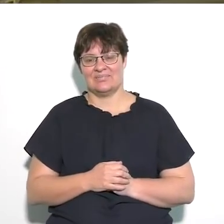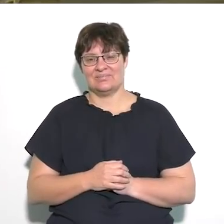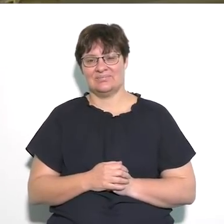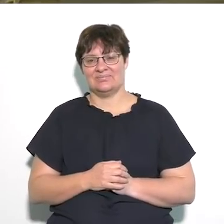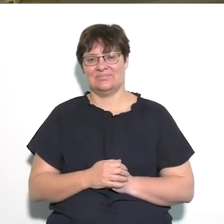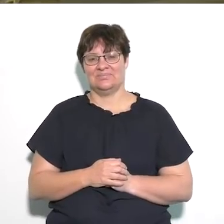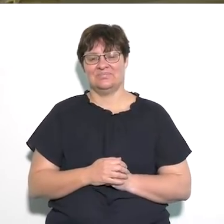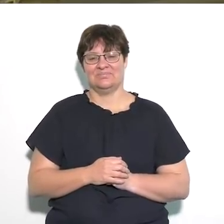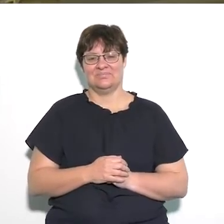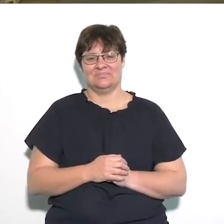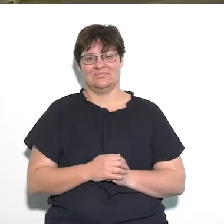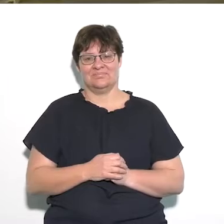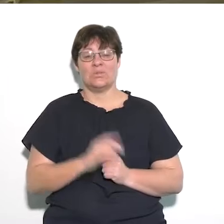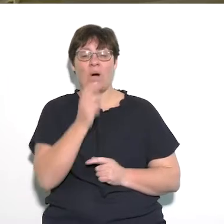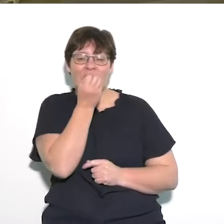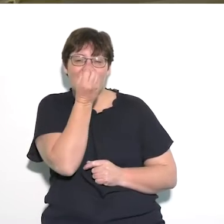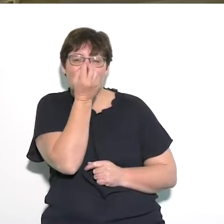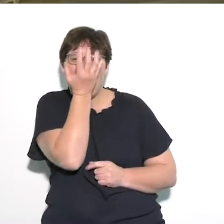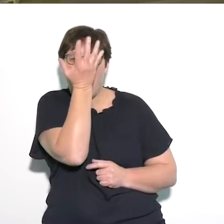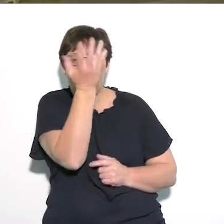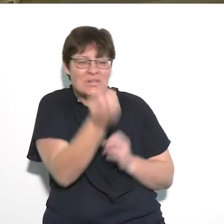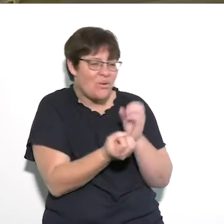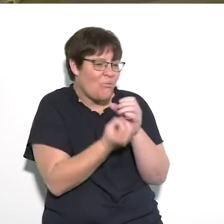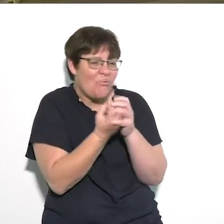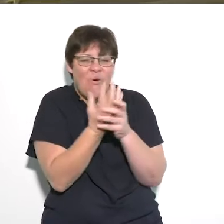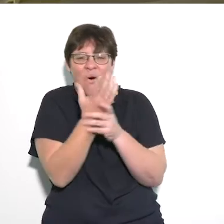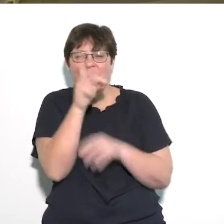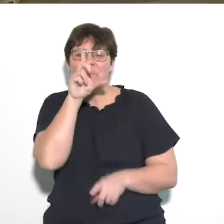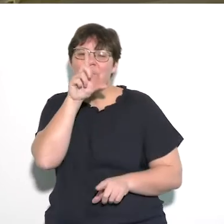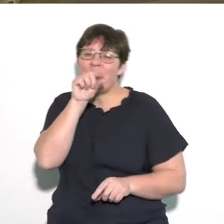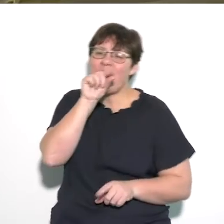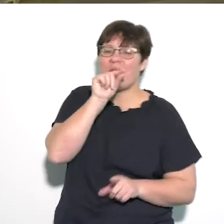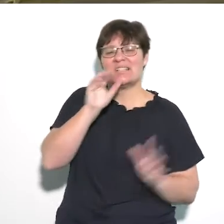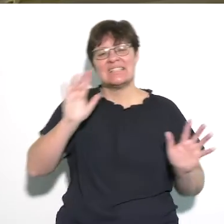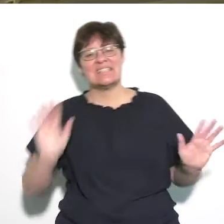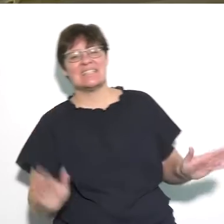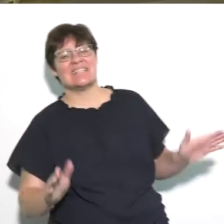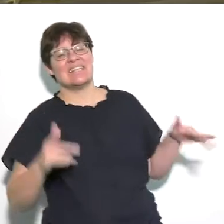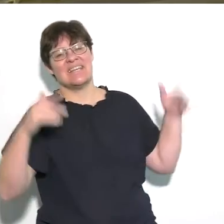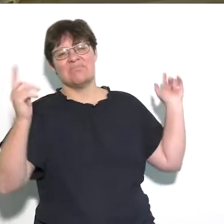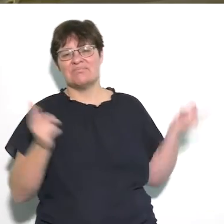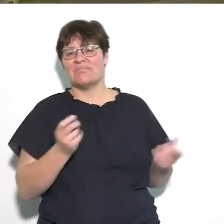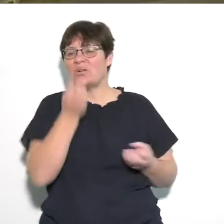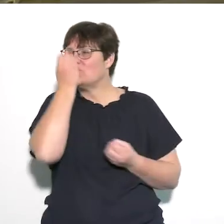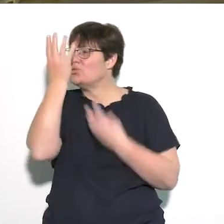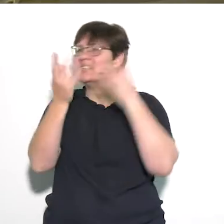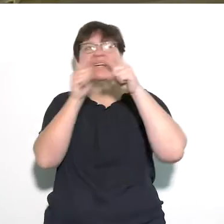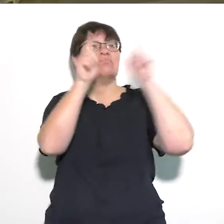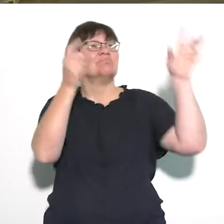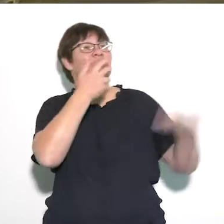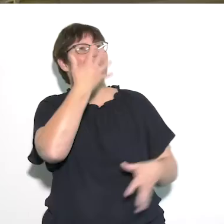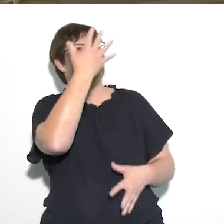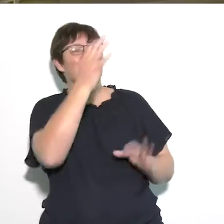use a nice bright color because that's when flowers come out and birds start singing and blossoms are on the